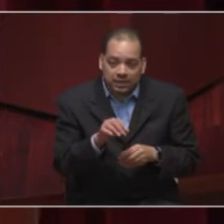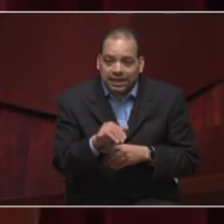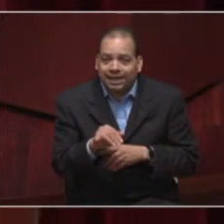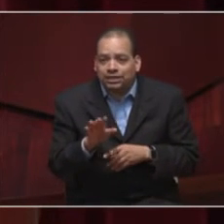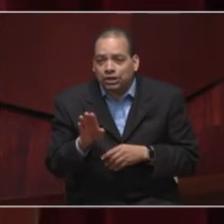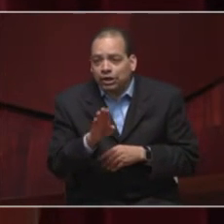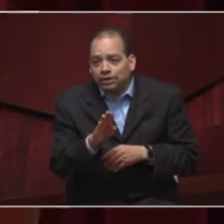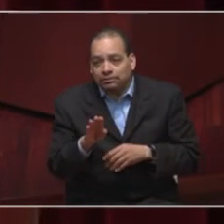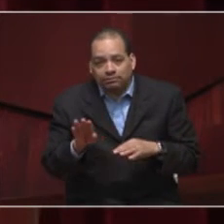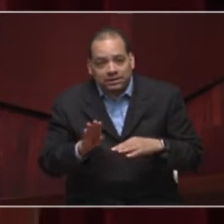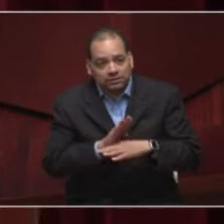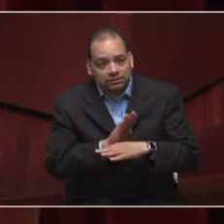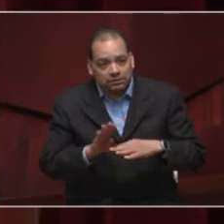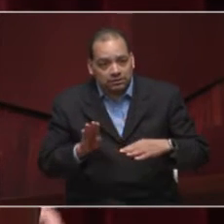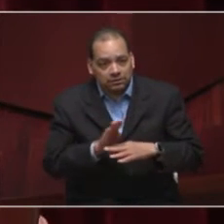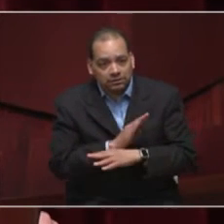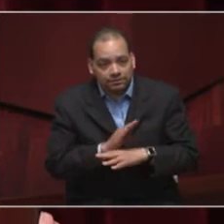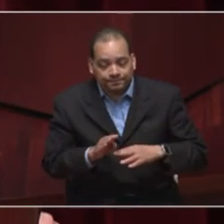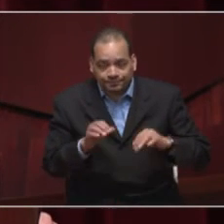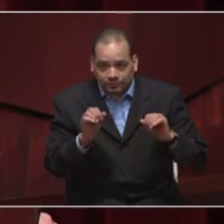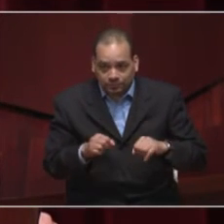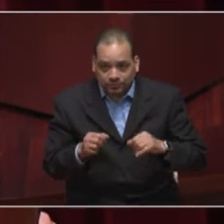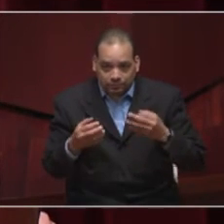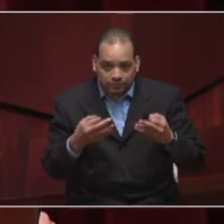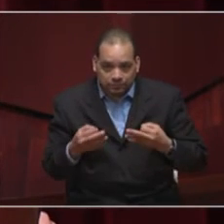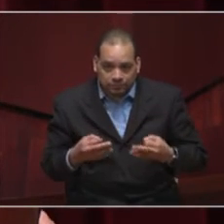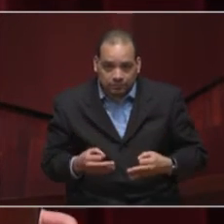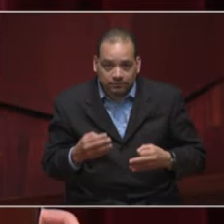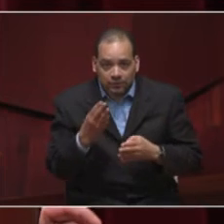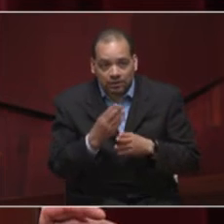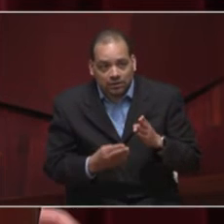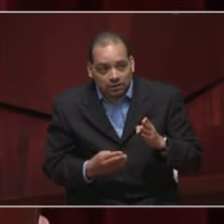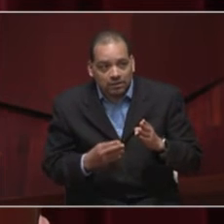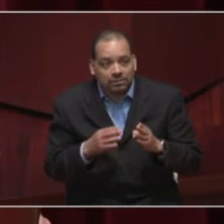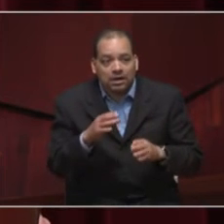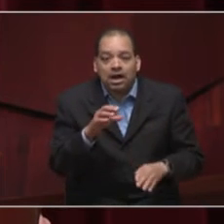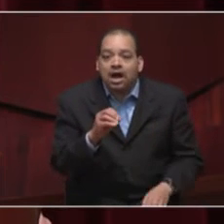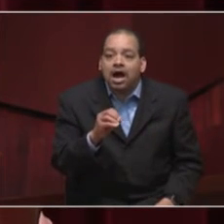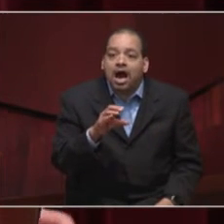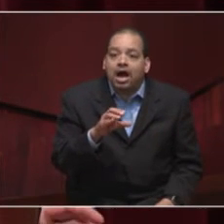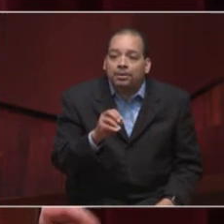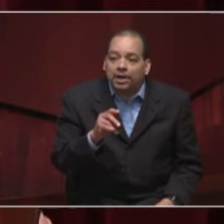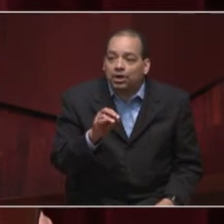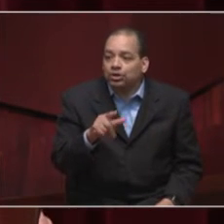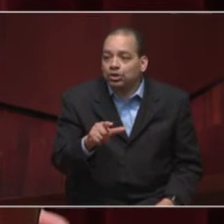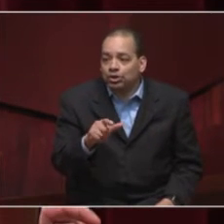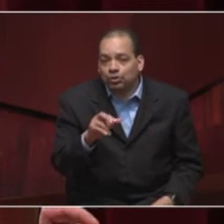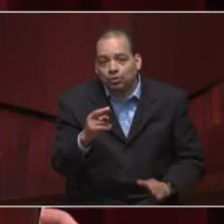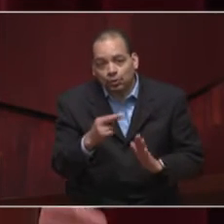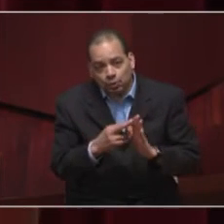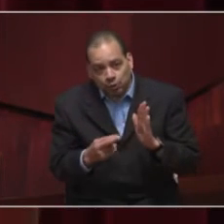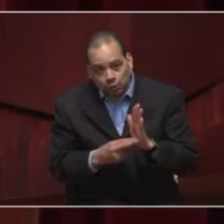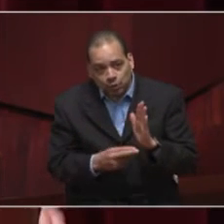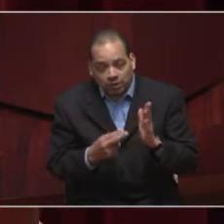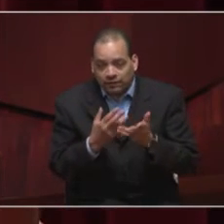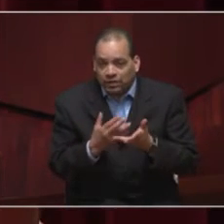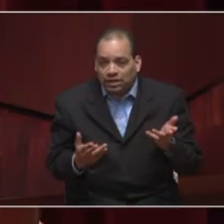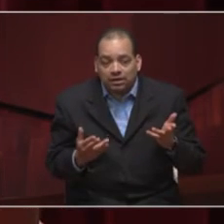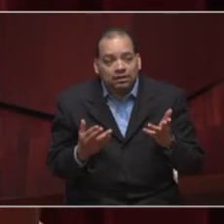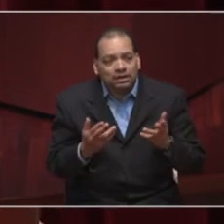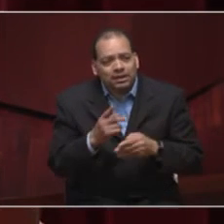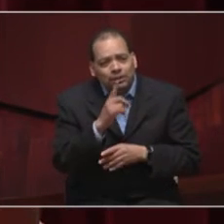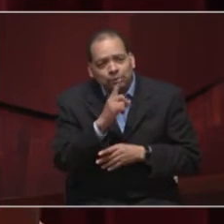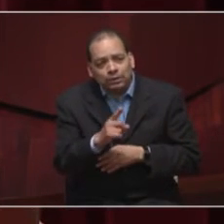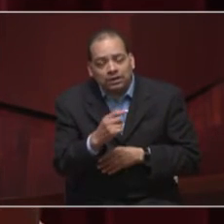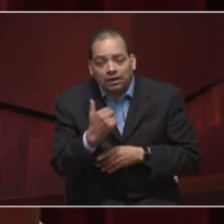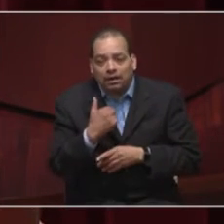and they can really explain some of the occupational rules and how these things are applied. So I look forward to getting that set up, and